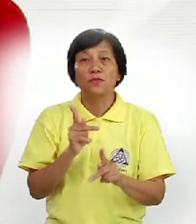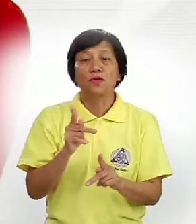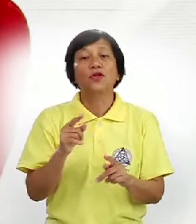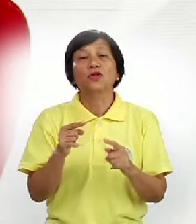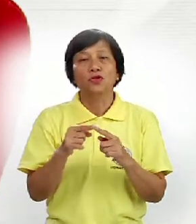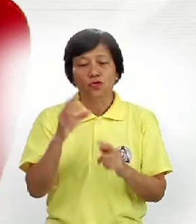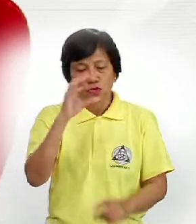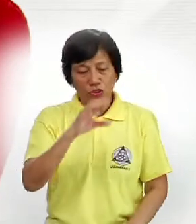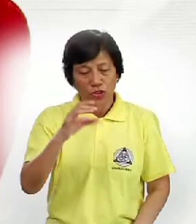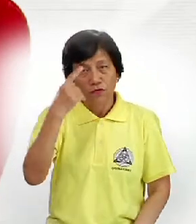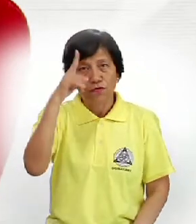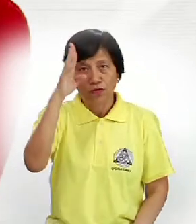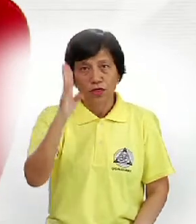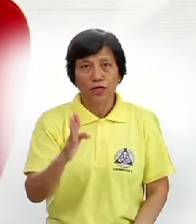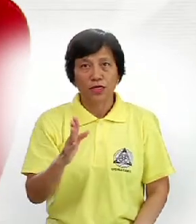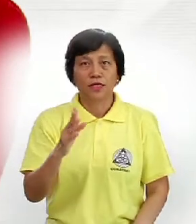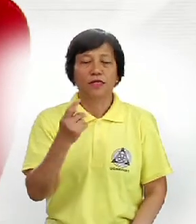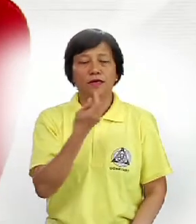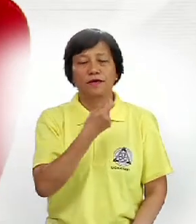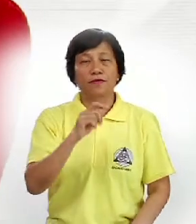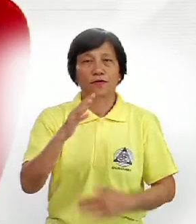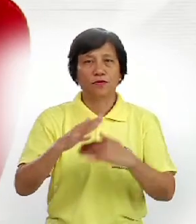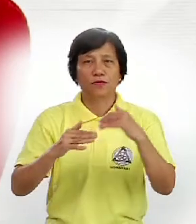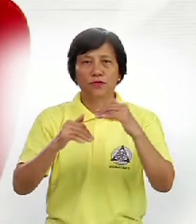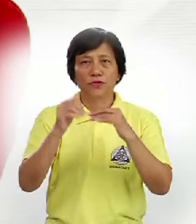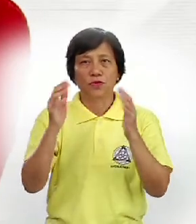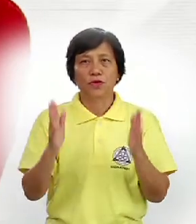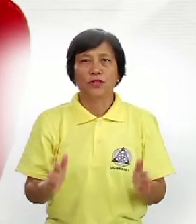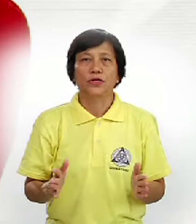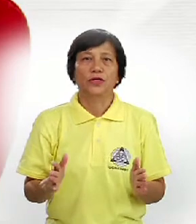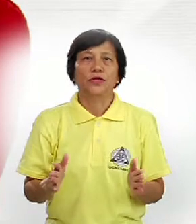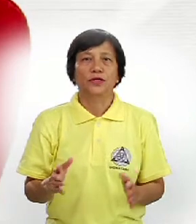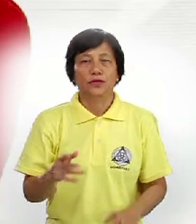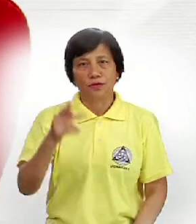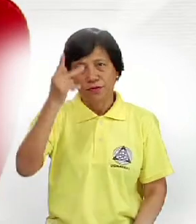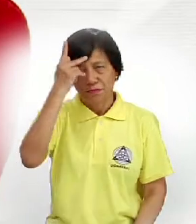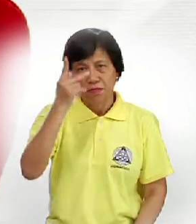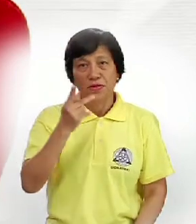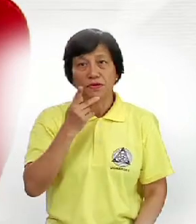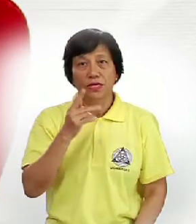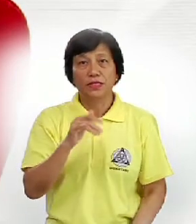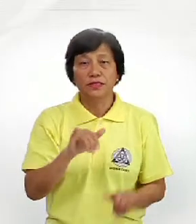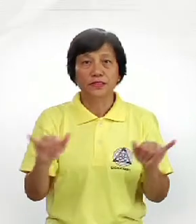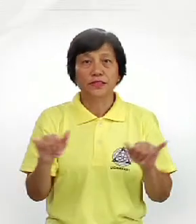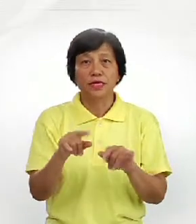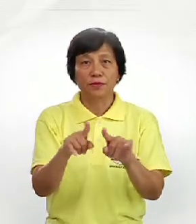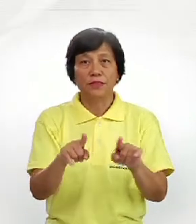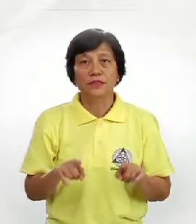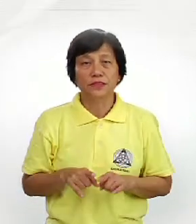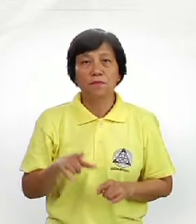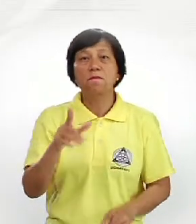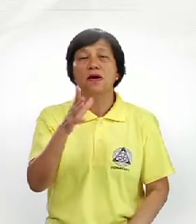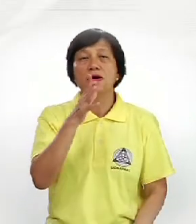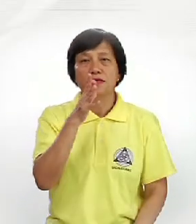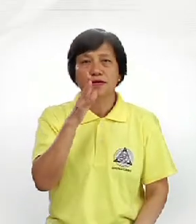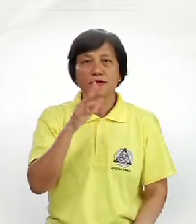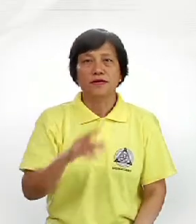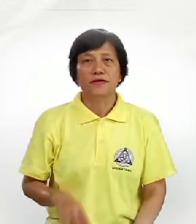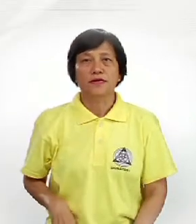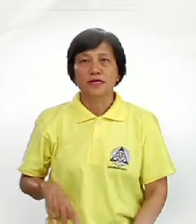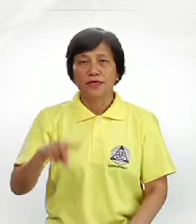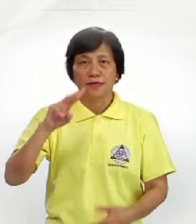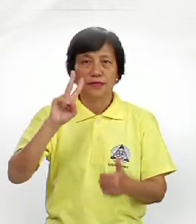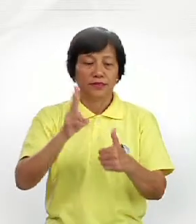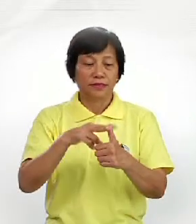God, the consoler, the parent, like a mother. In the second reading,